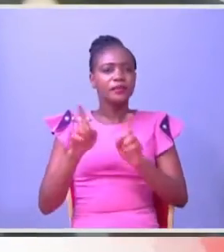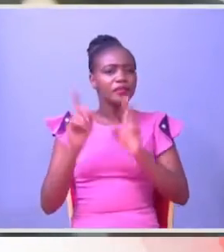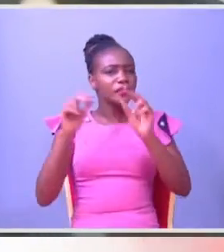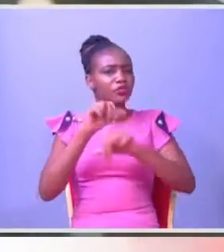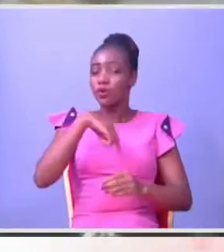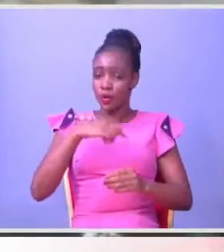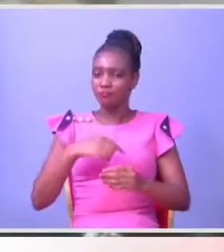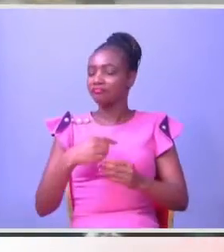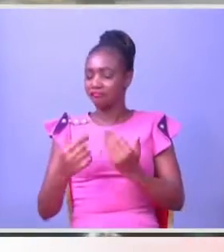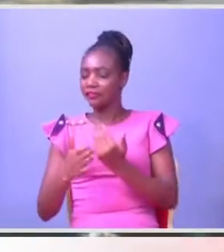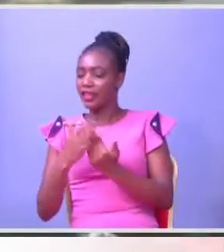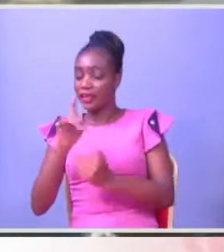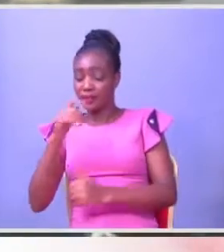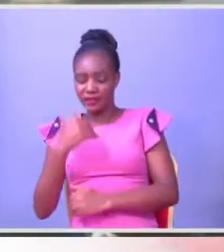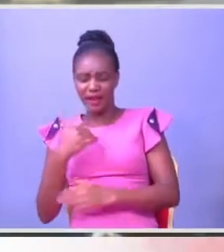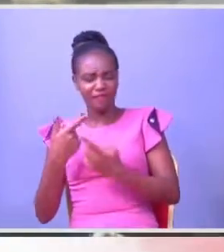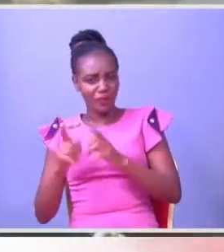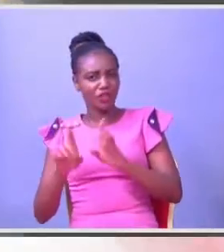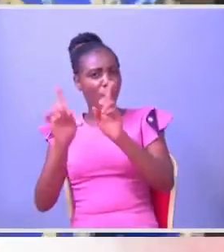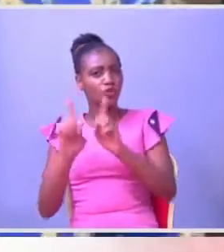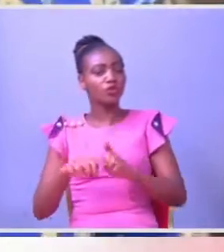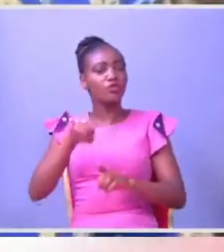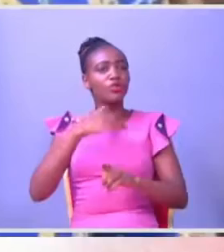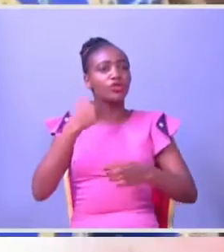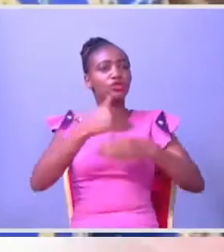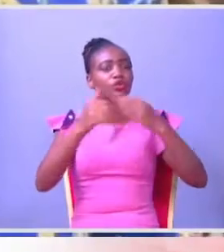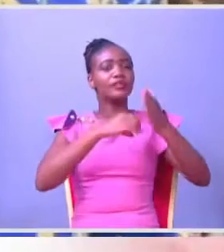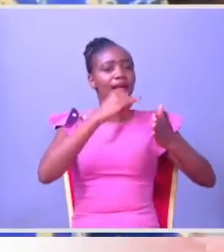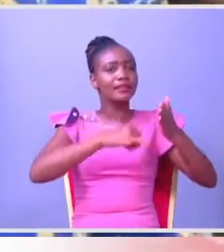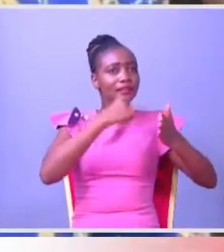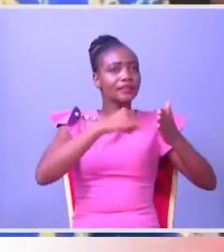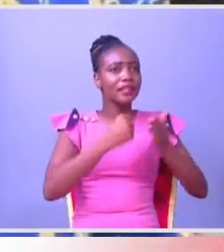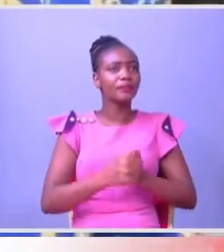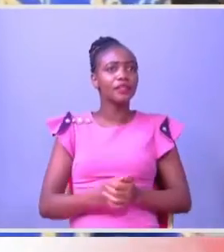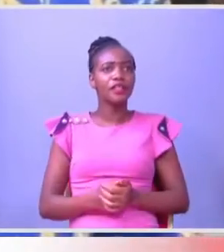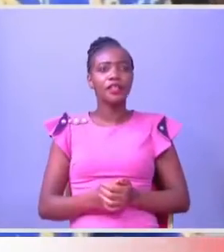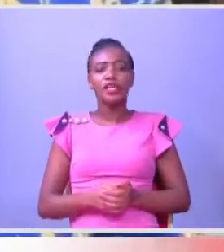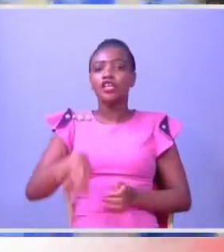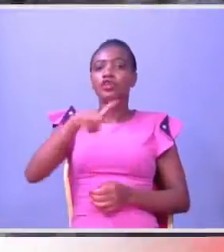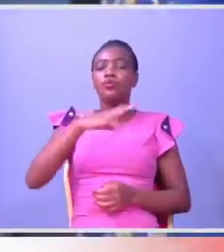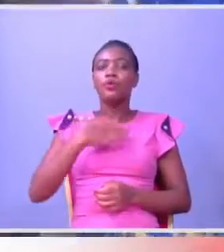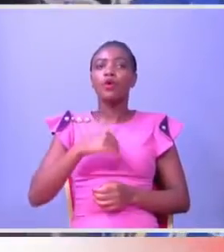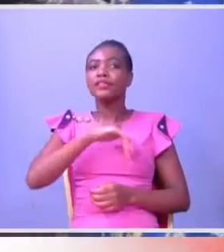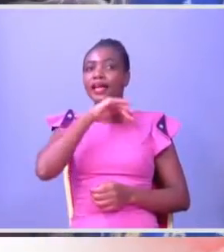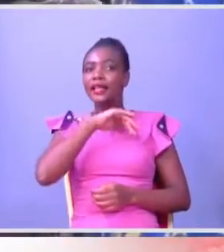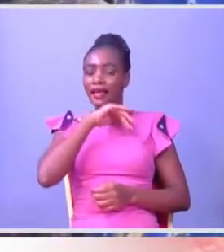mifugo. Lakini vile vile tutajenga viwanda. Unataka mama apiganie Miraa, si